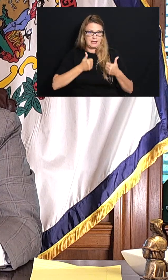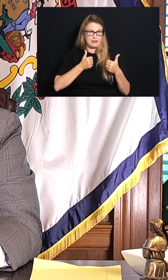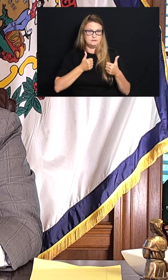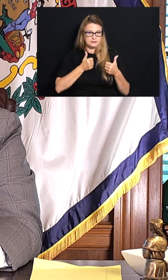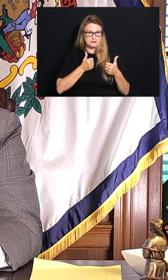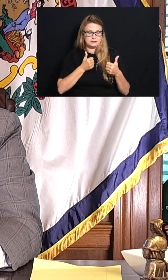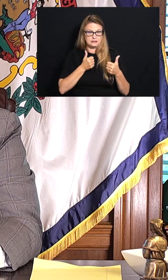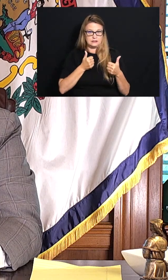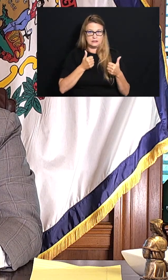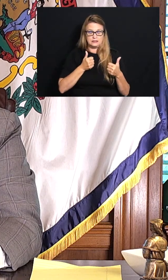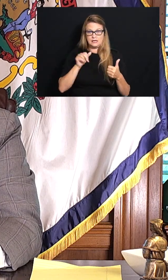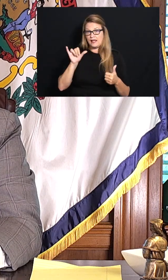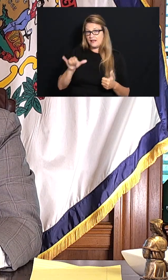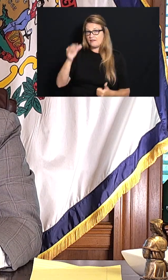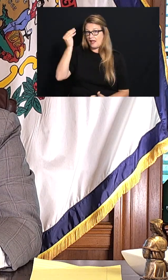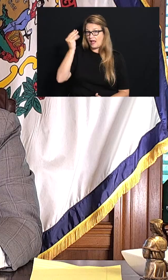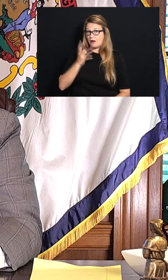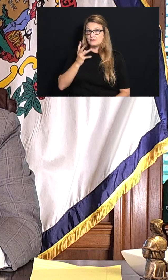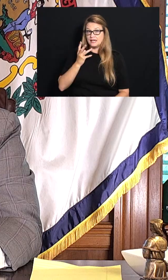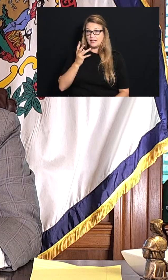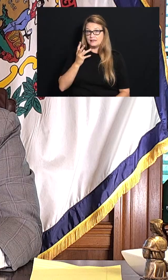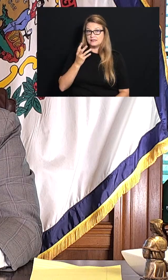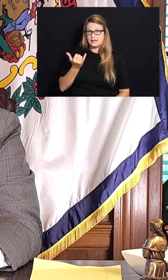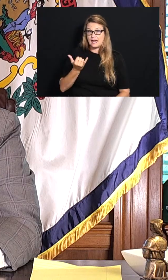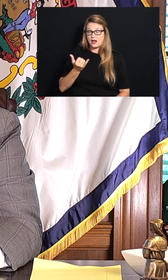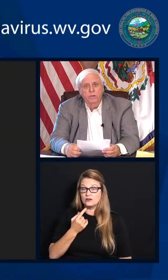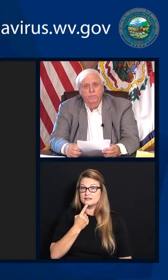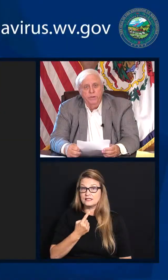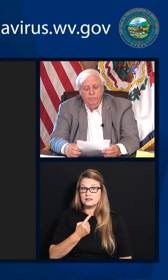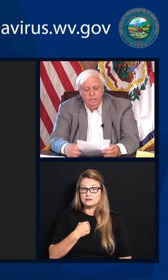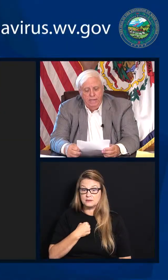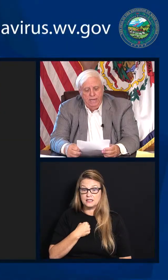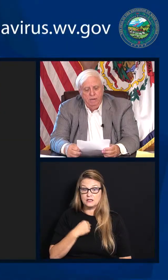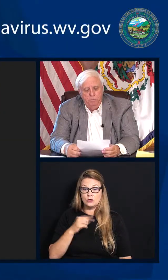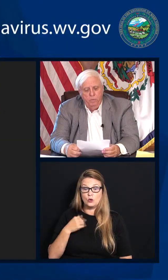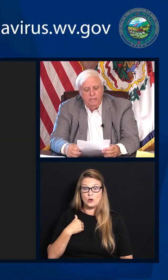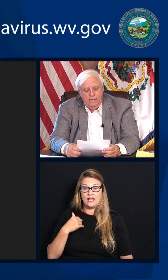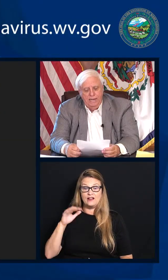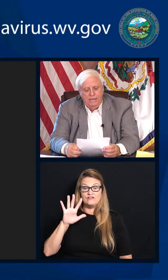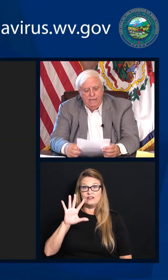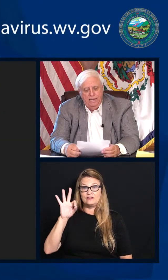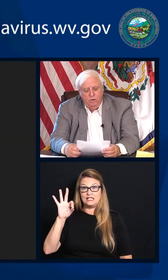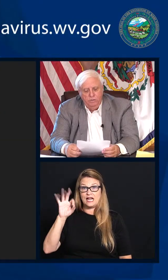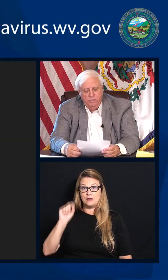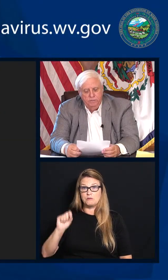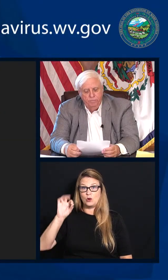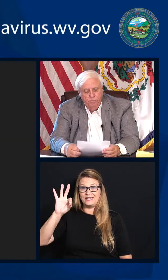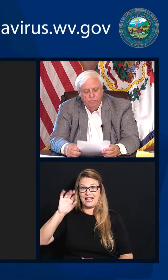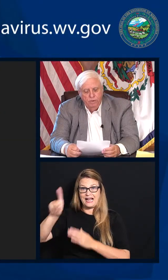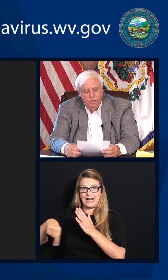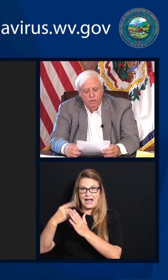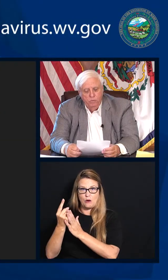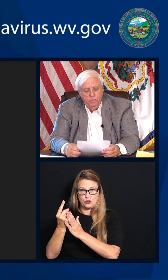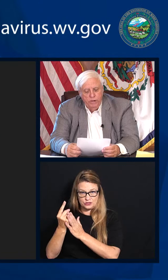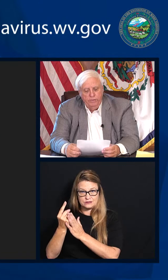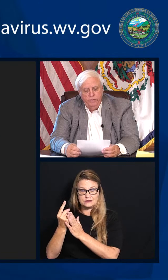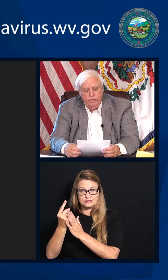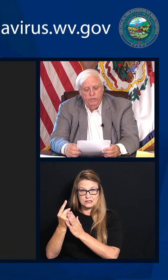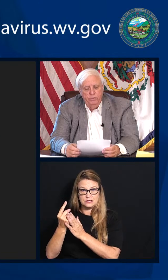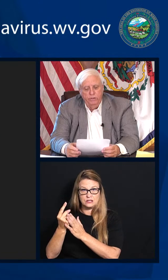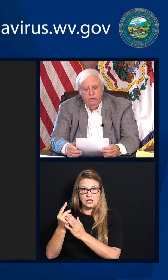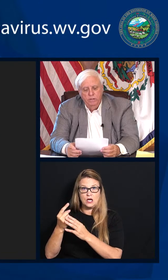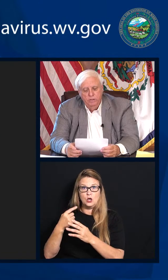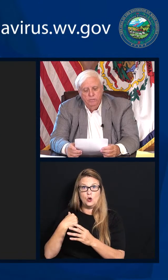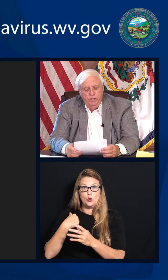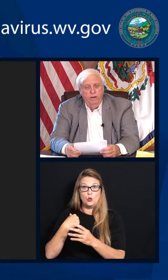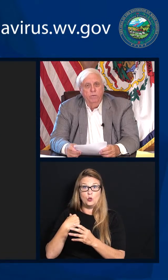This update that I have here says that we flew 59.9 hours. We